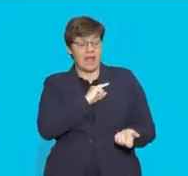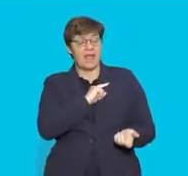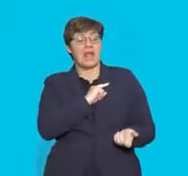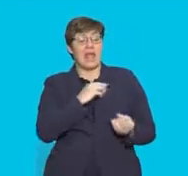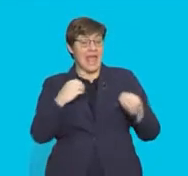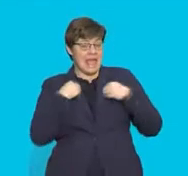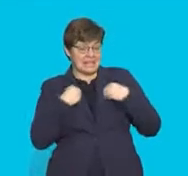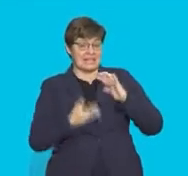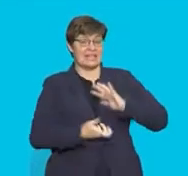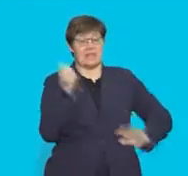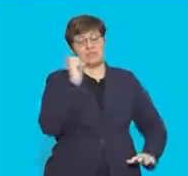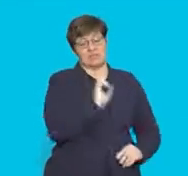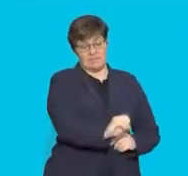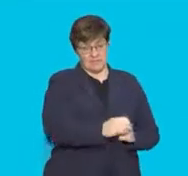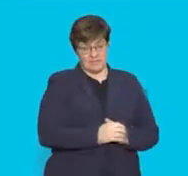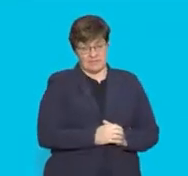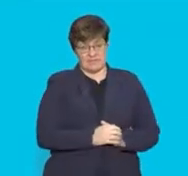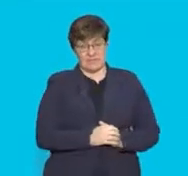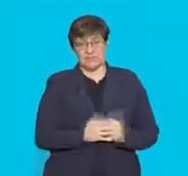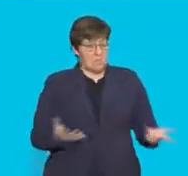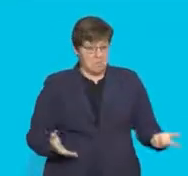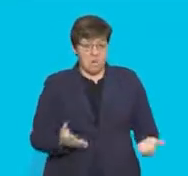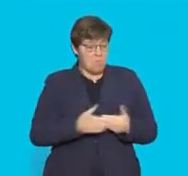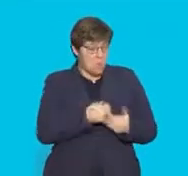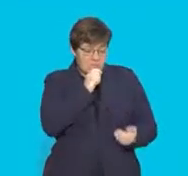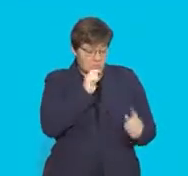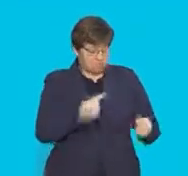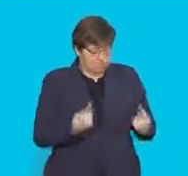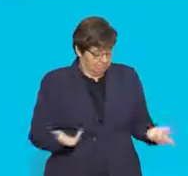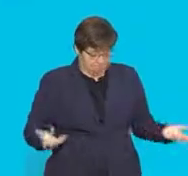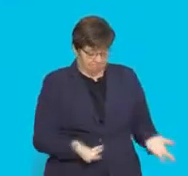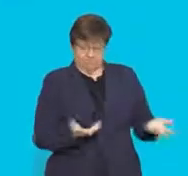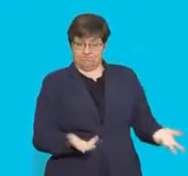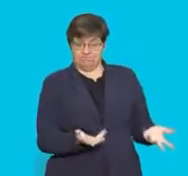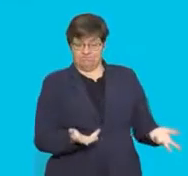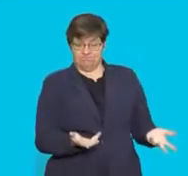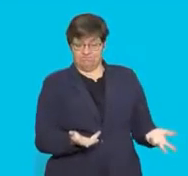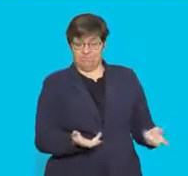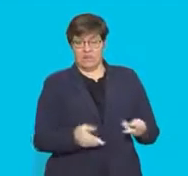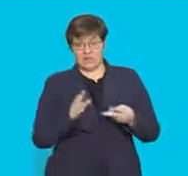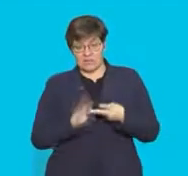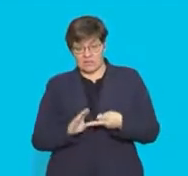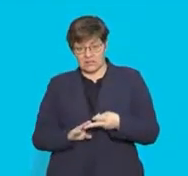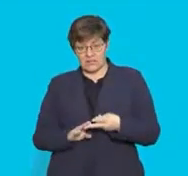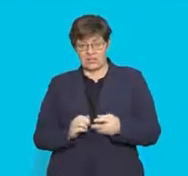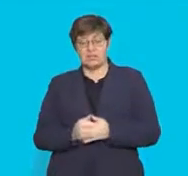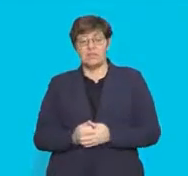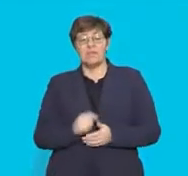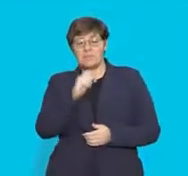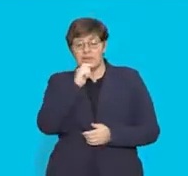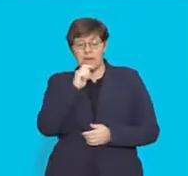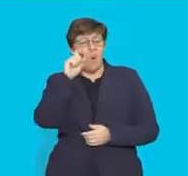asset and therefore the business cannot use it anymore. Another important one, the asset is out of